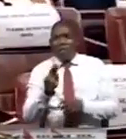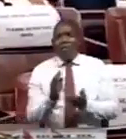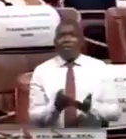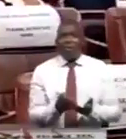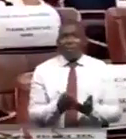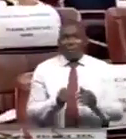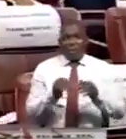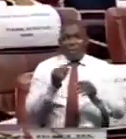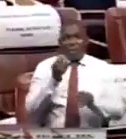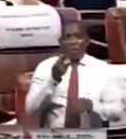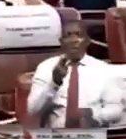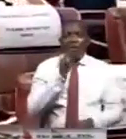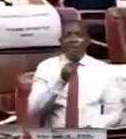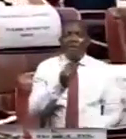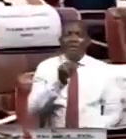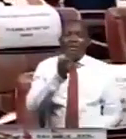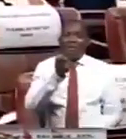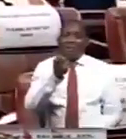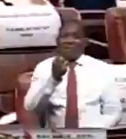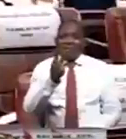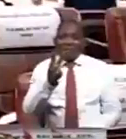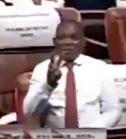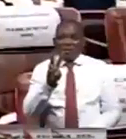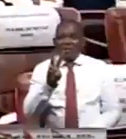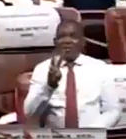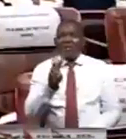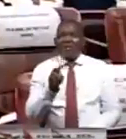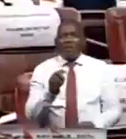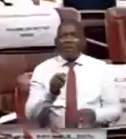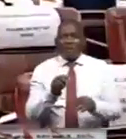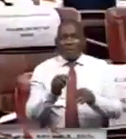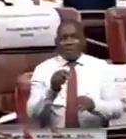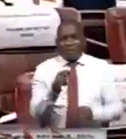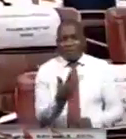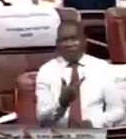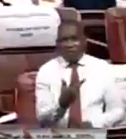Order 36, Rule 3,